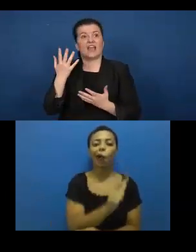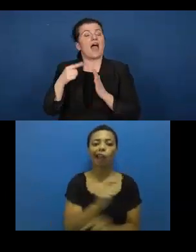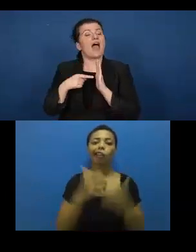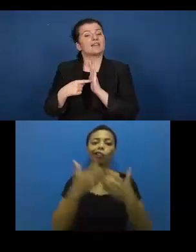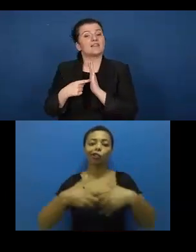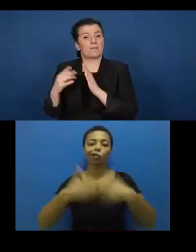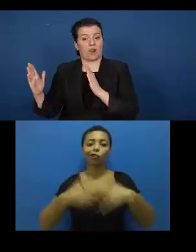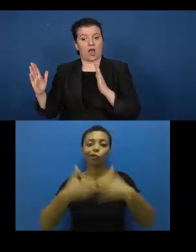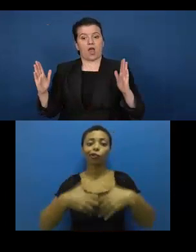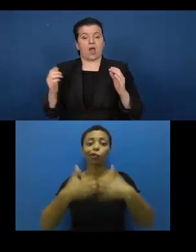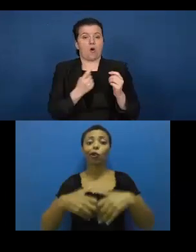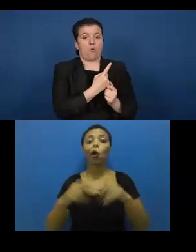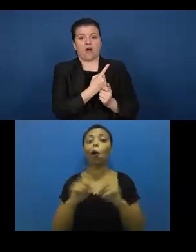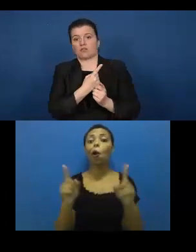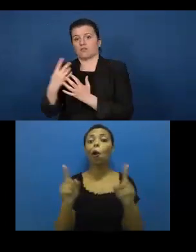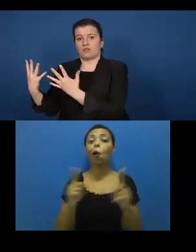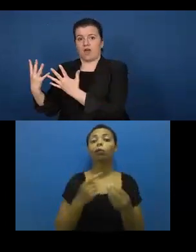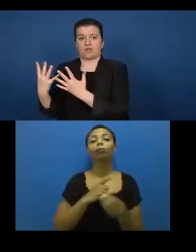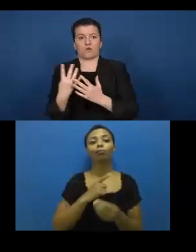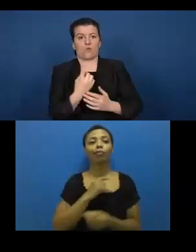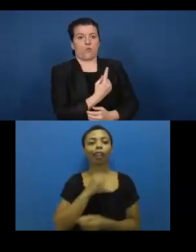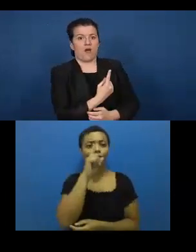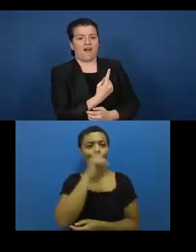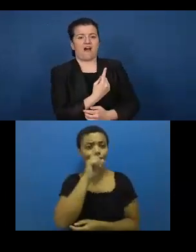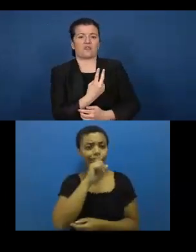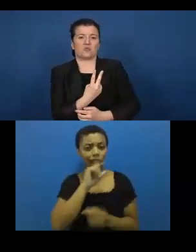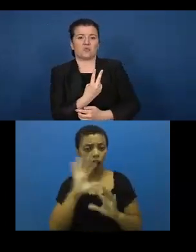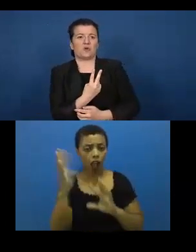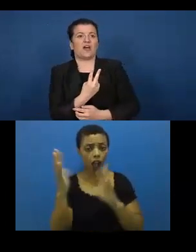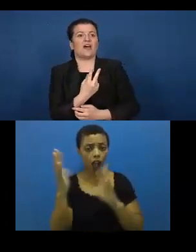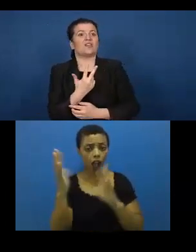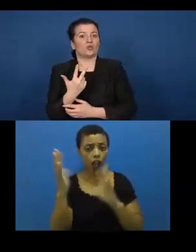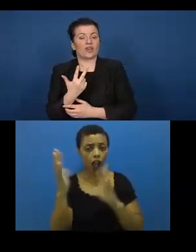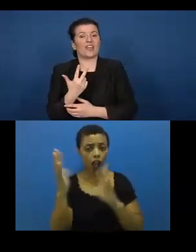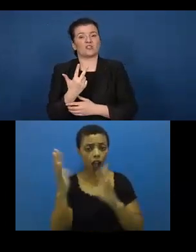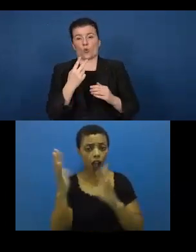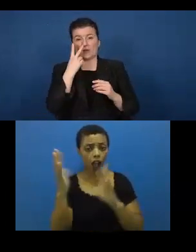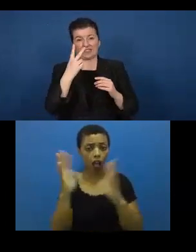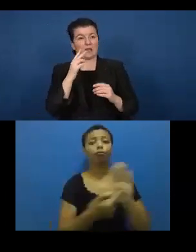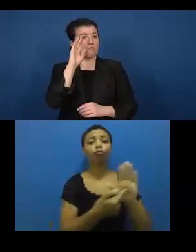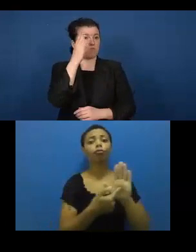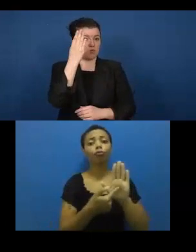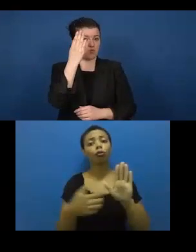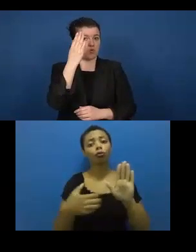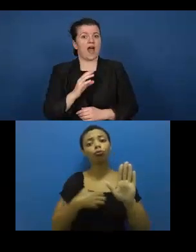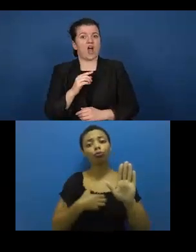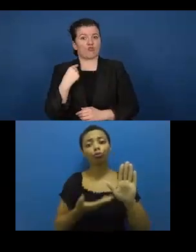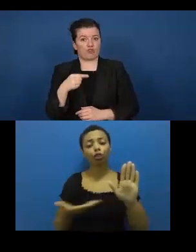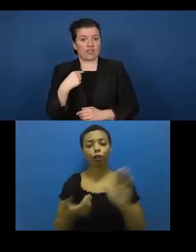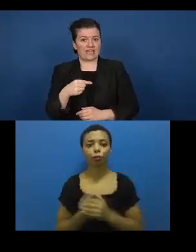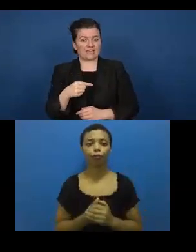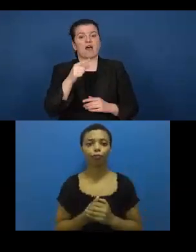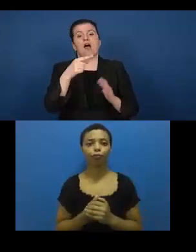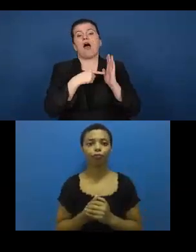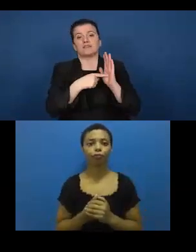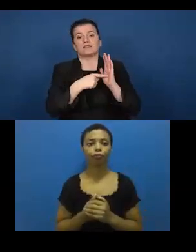were made when the pulses were presented in a grouped way. So this means that grouping helps. Grouping